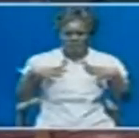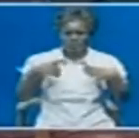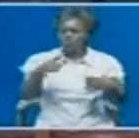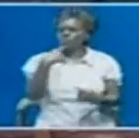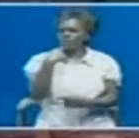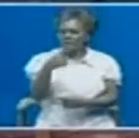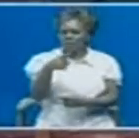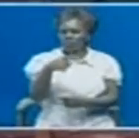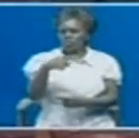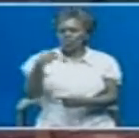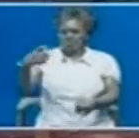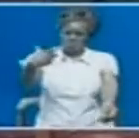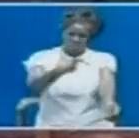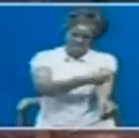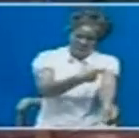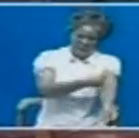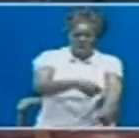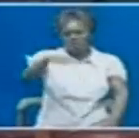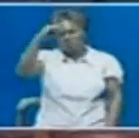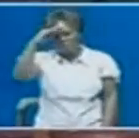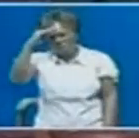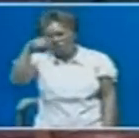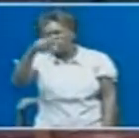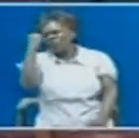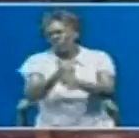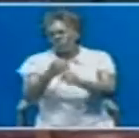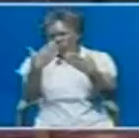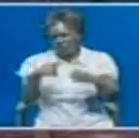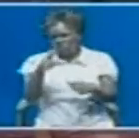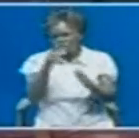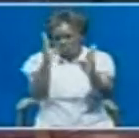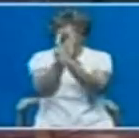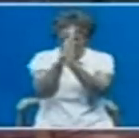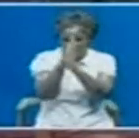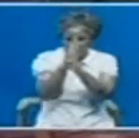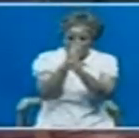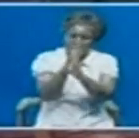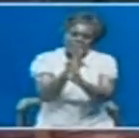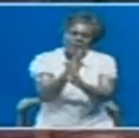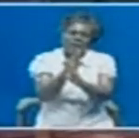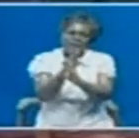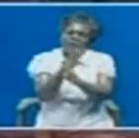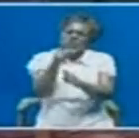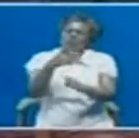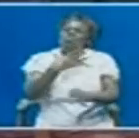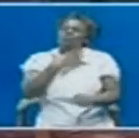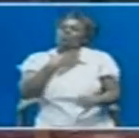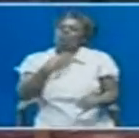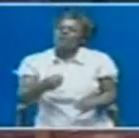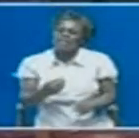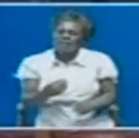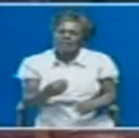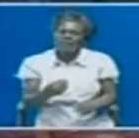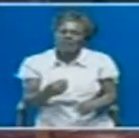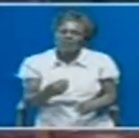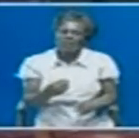said you went into drugs, you went into alcohol, you went into all these things because it's an escape. Yes. Would you be willing to go under